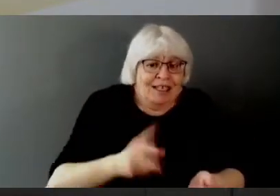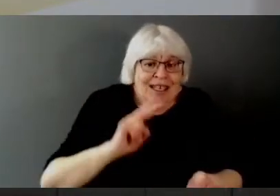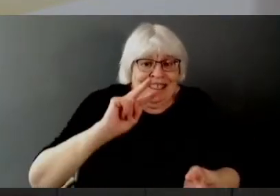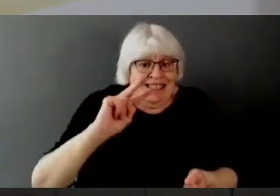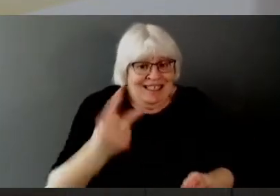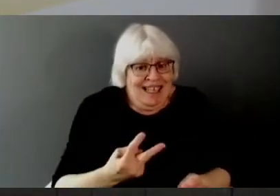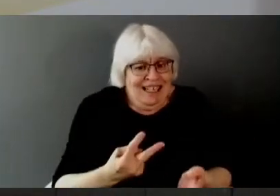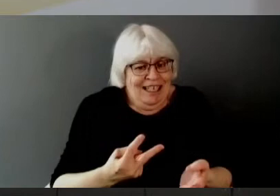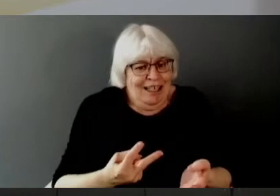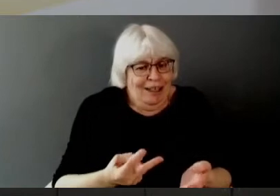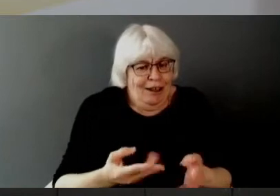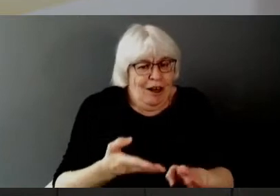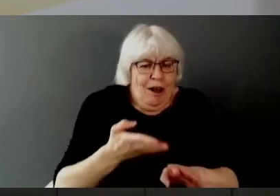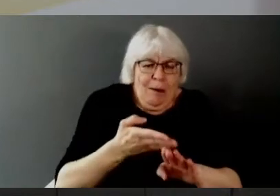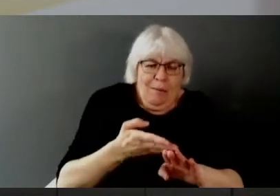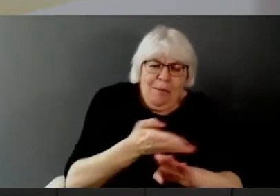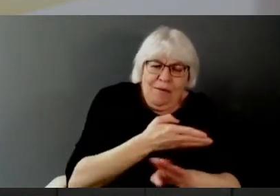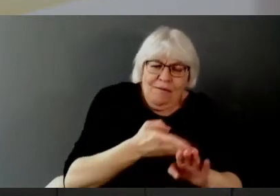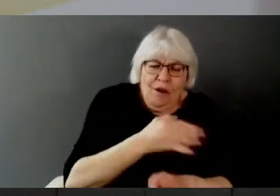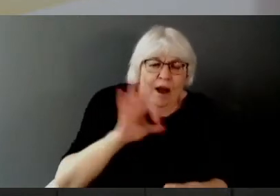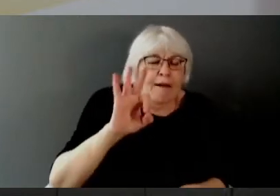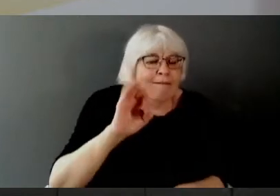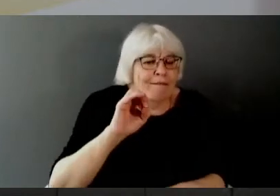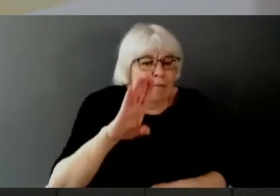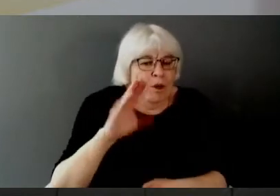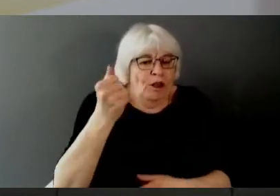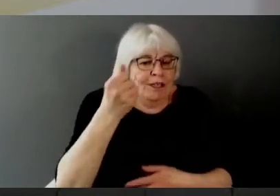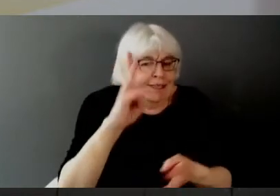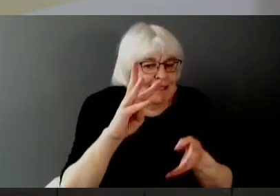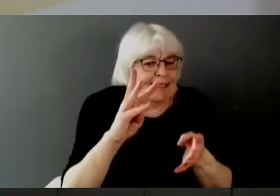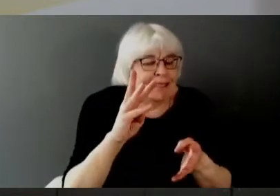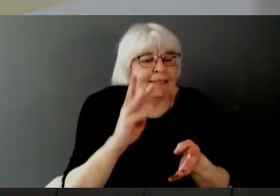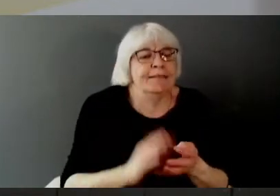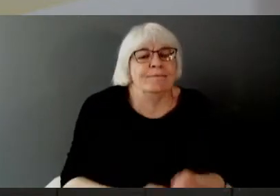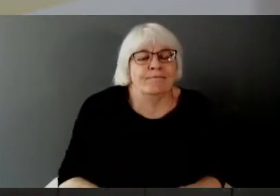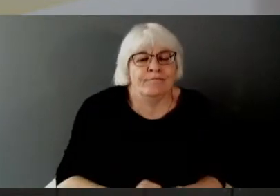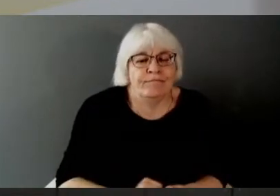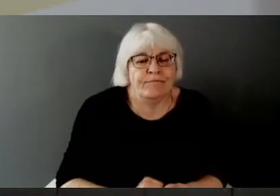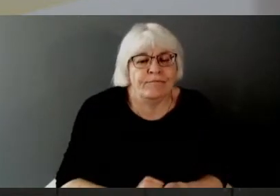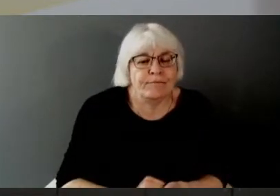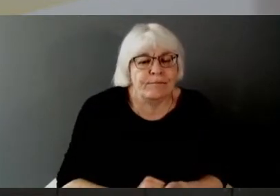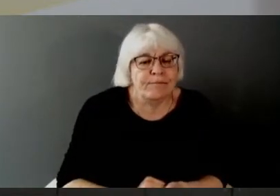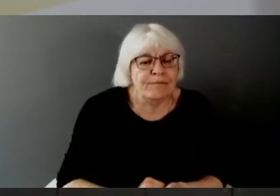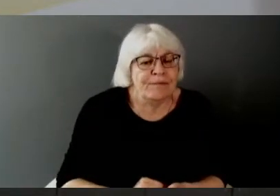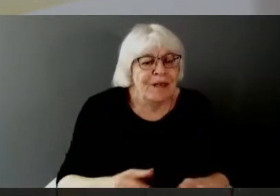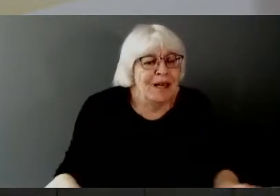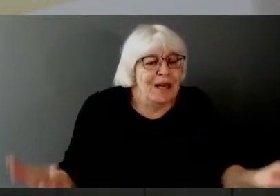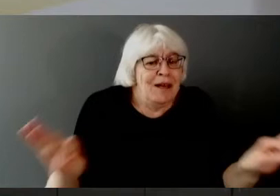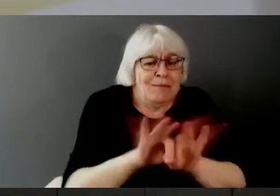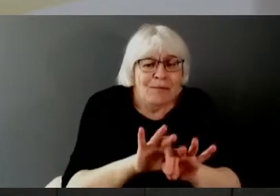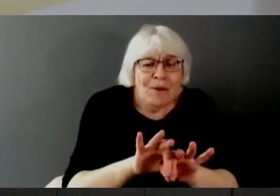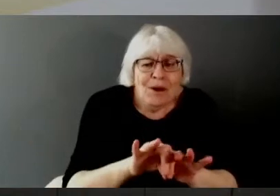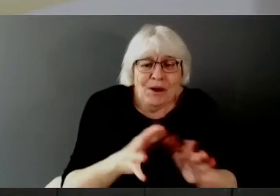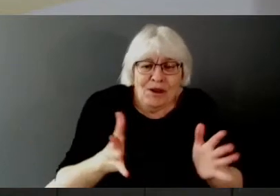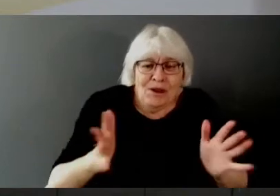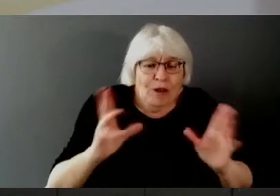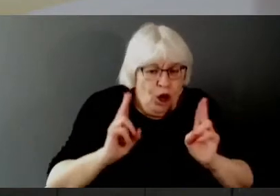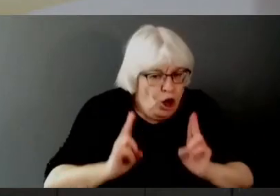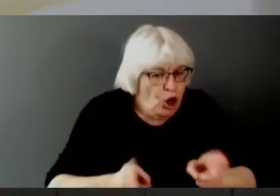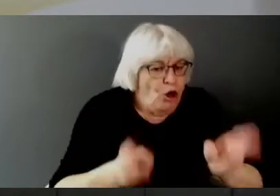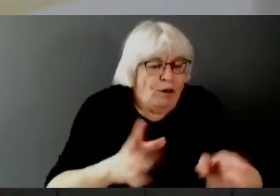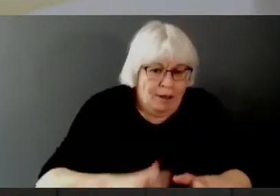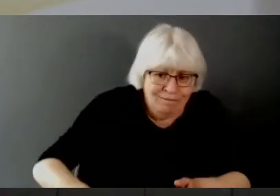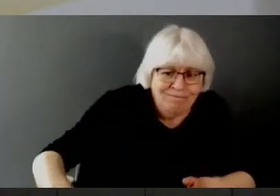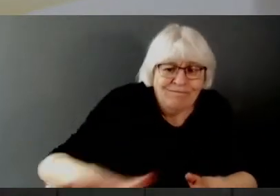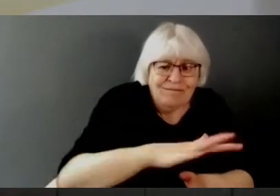vaccinate seniors in care facilities as quickly as possible is done out of necessity. We know that across Canada, seniors in